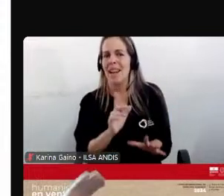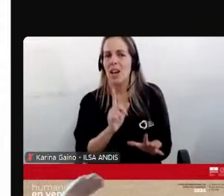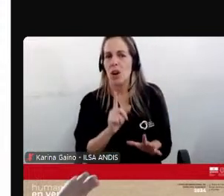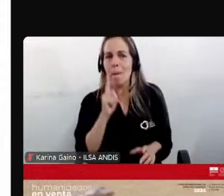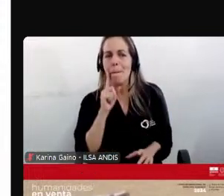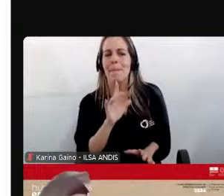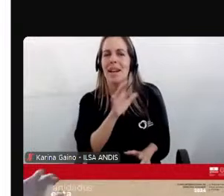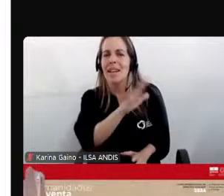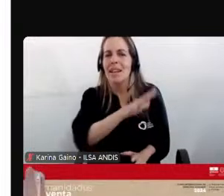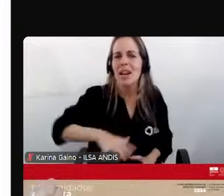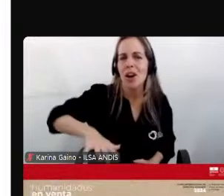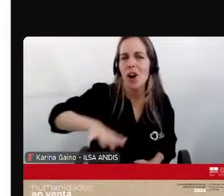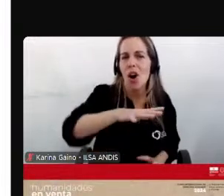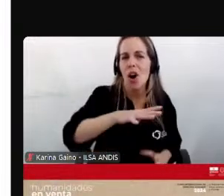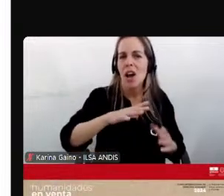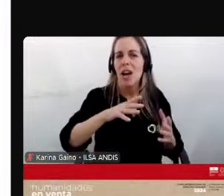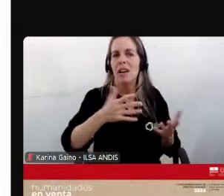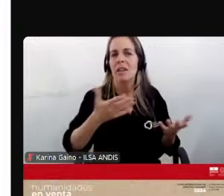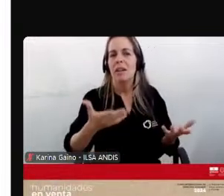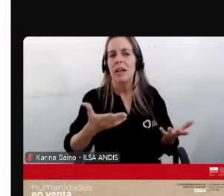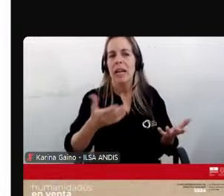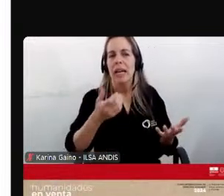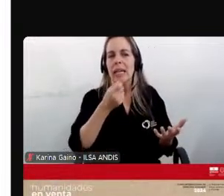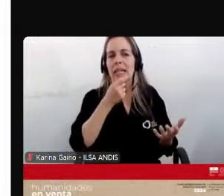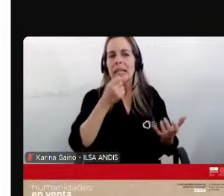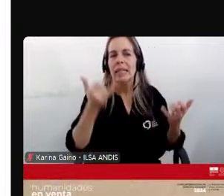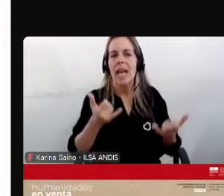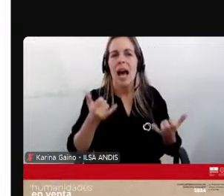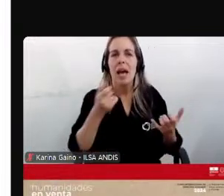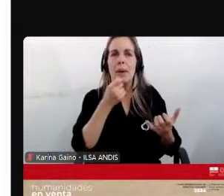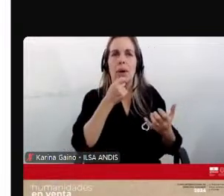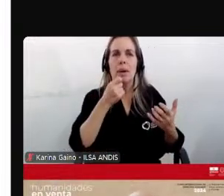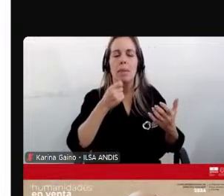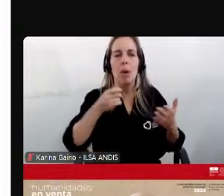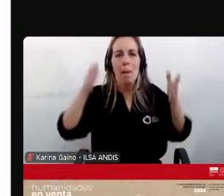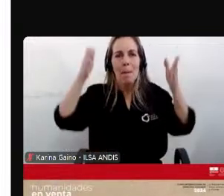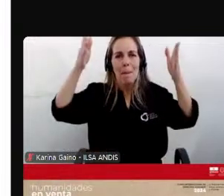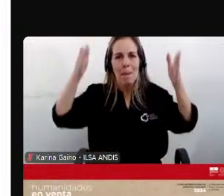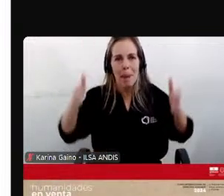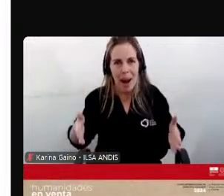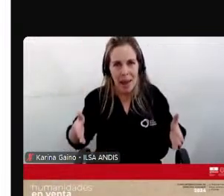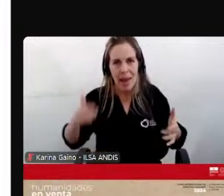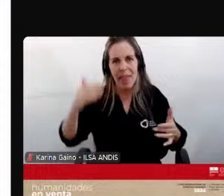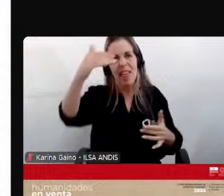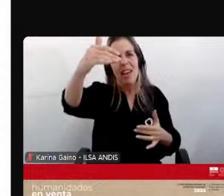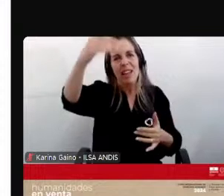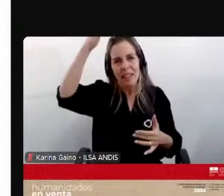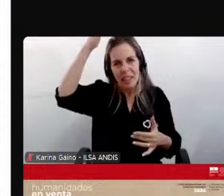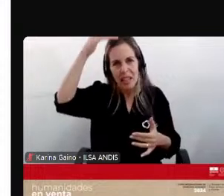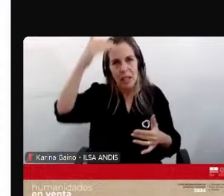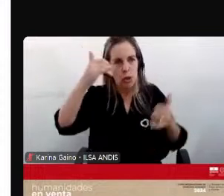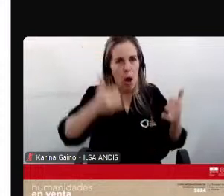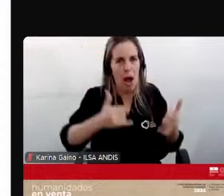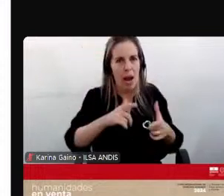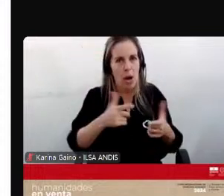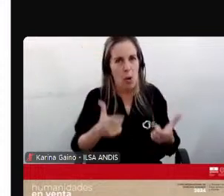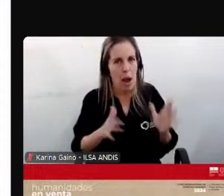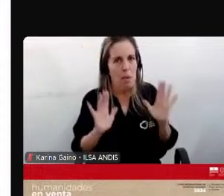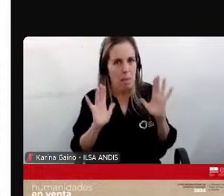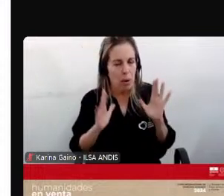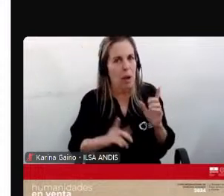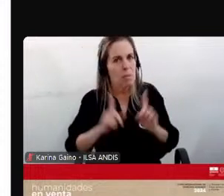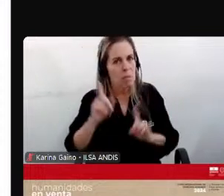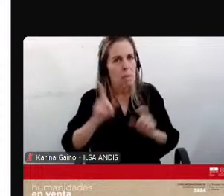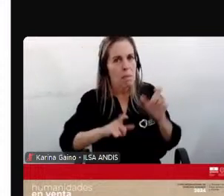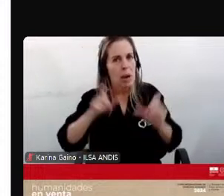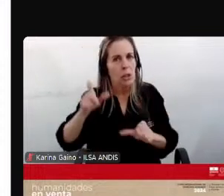times workers live in galeras with open sides without any kind of protection from the elements. Lots of